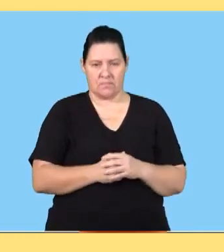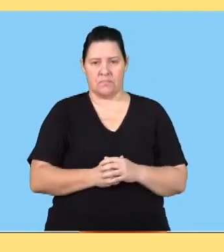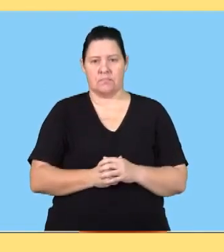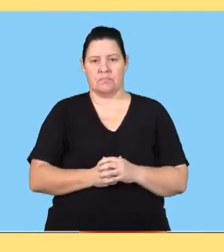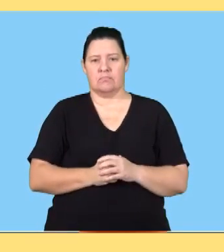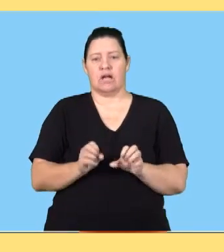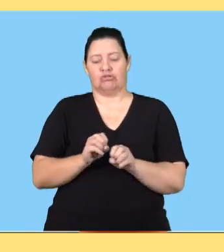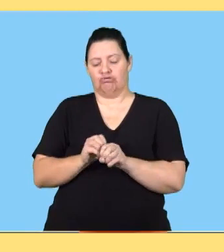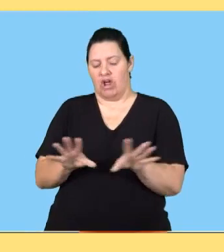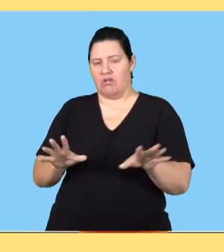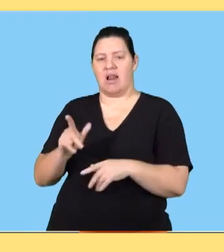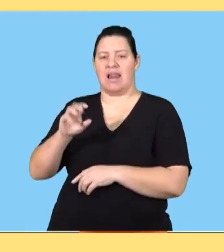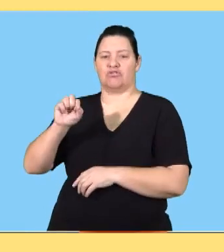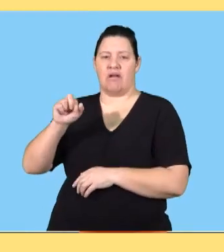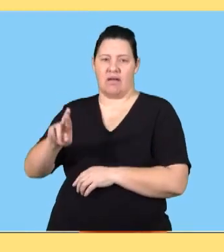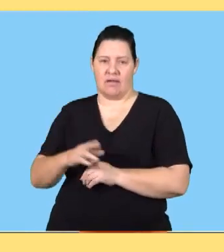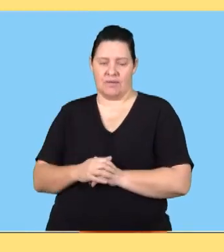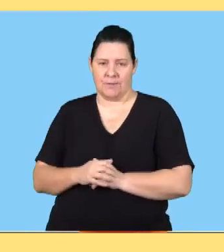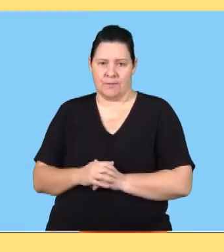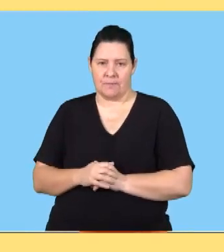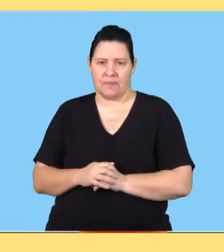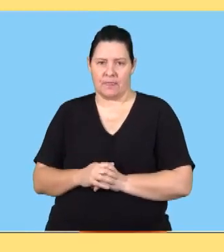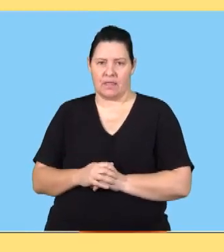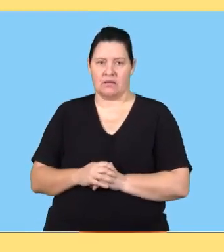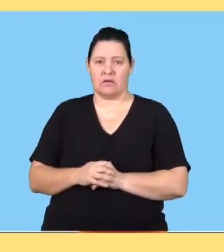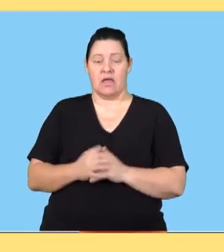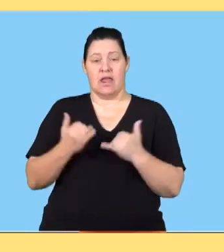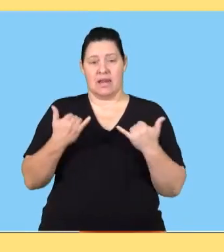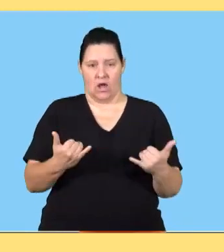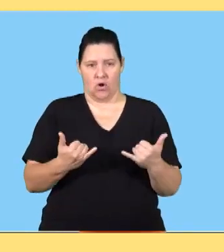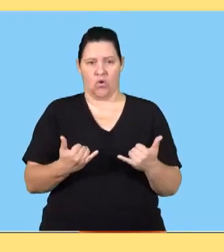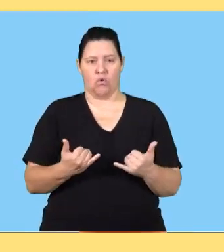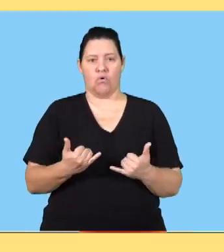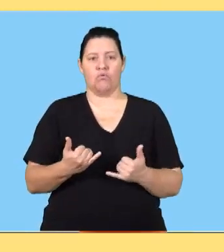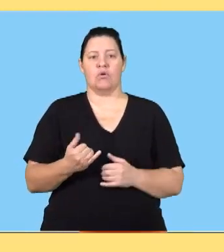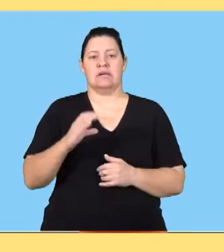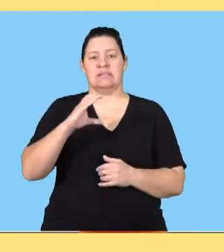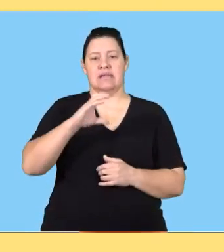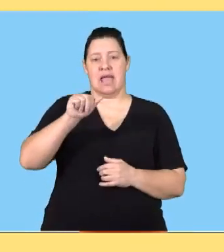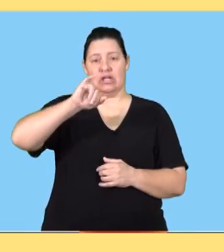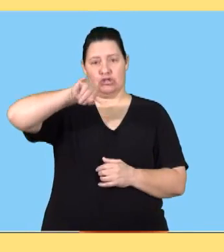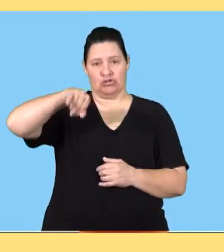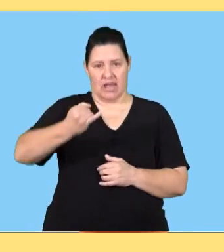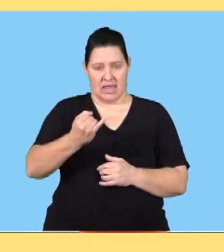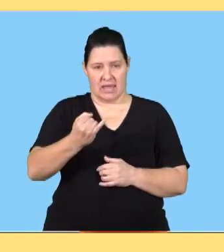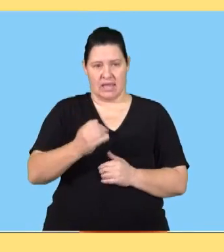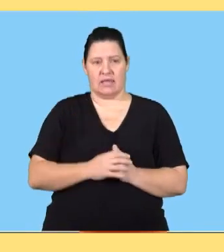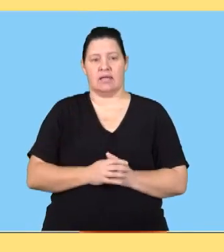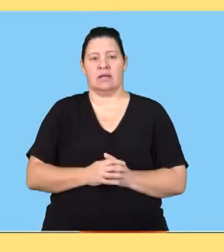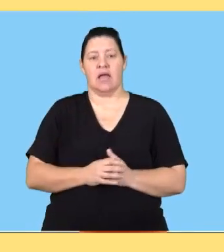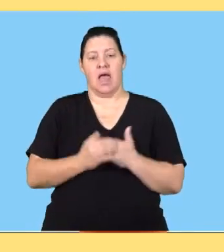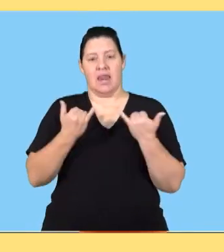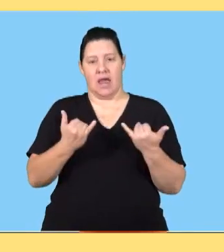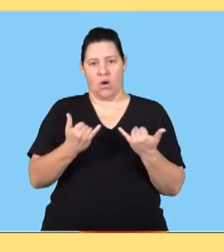to the general ledger. So here is our creditors' allowances journal,